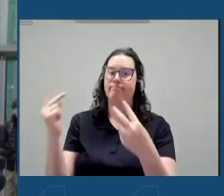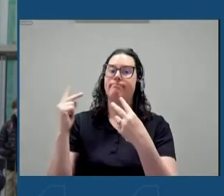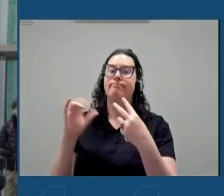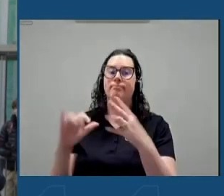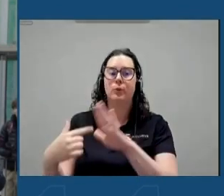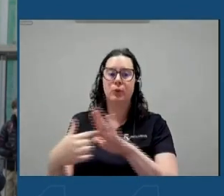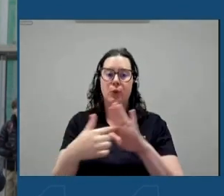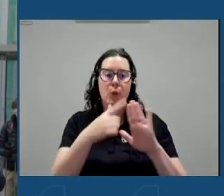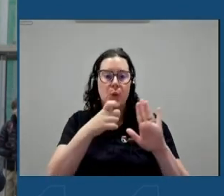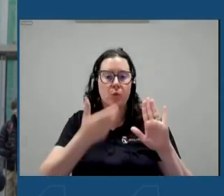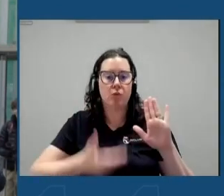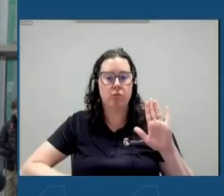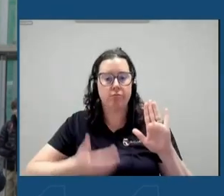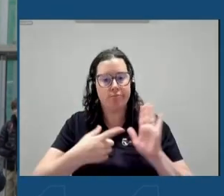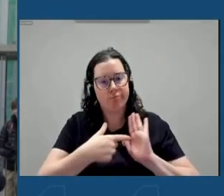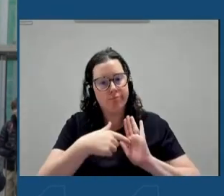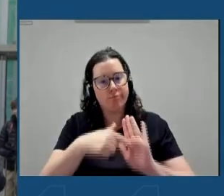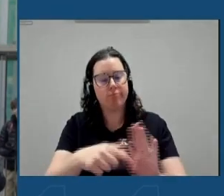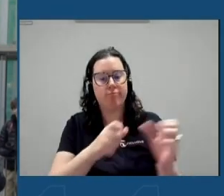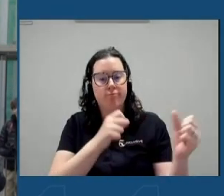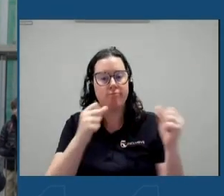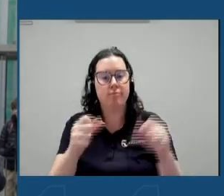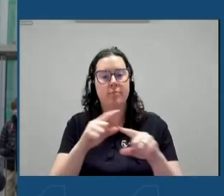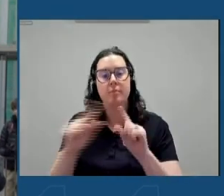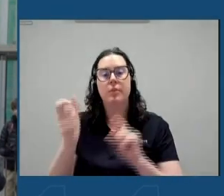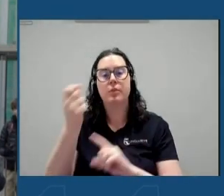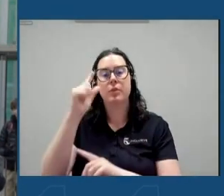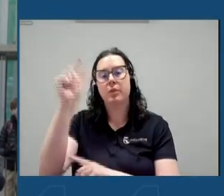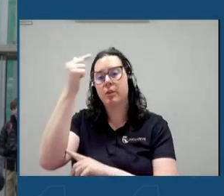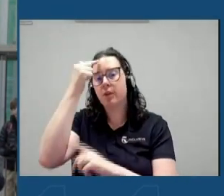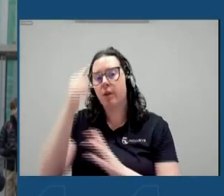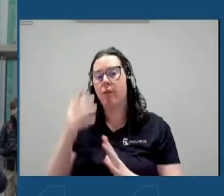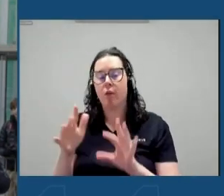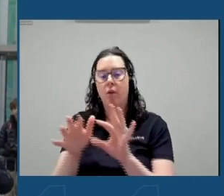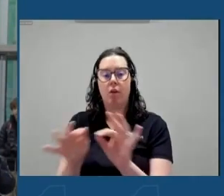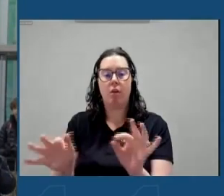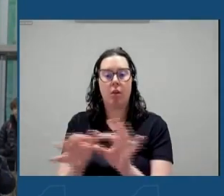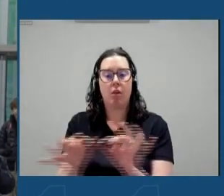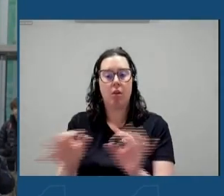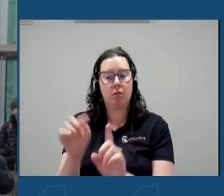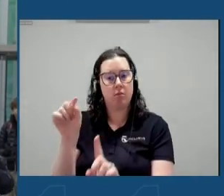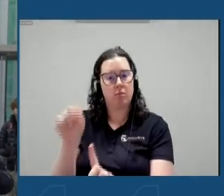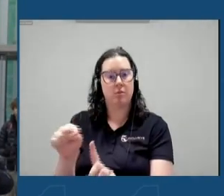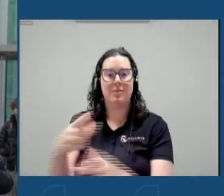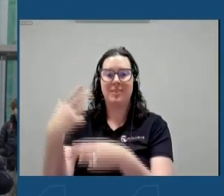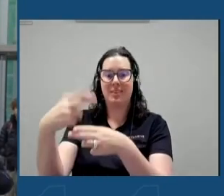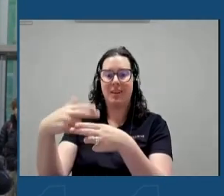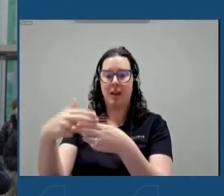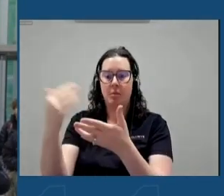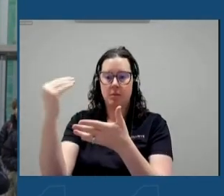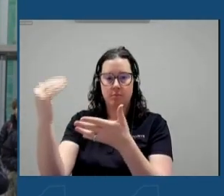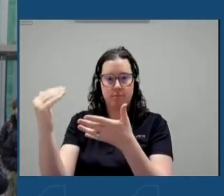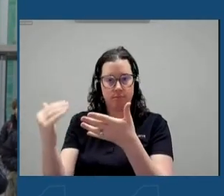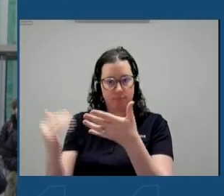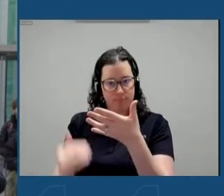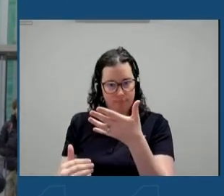also, what the governor laid out were the names